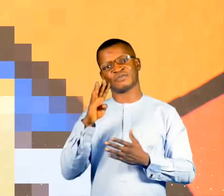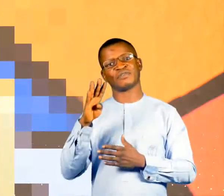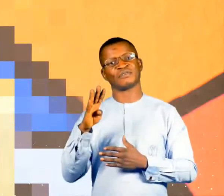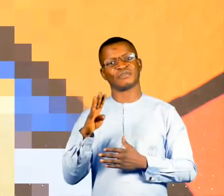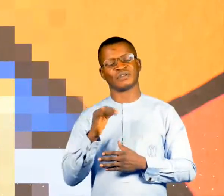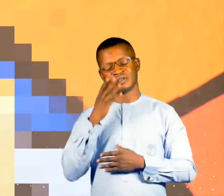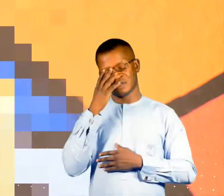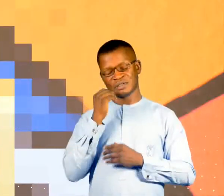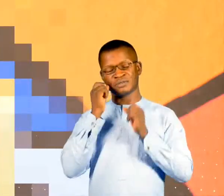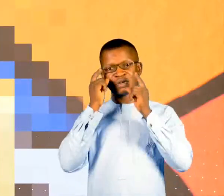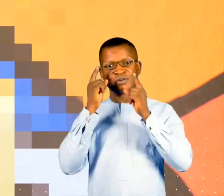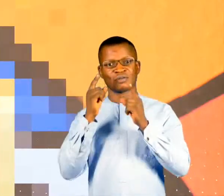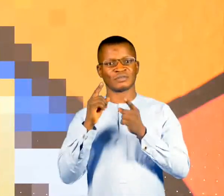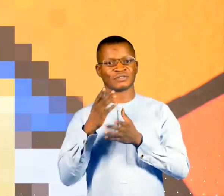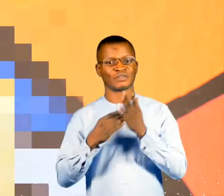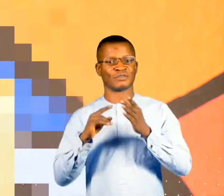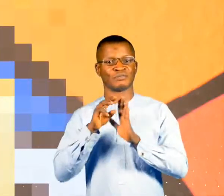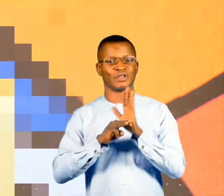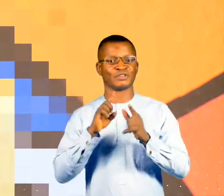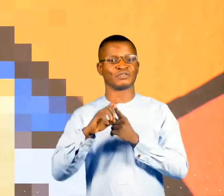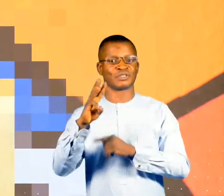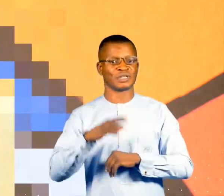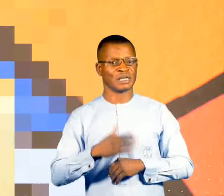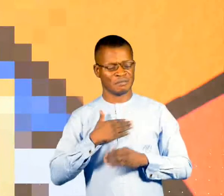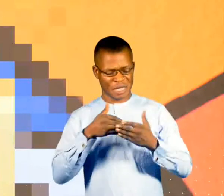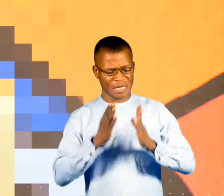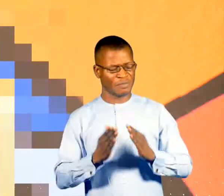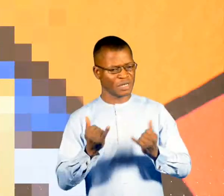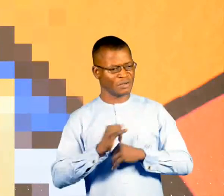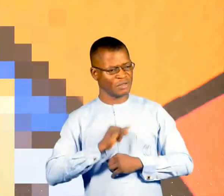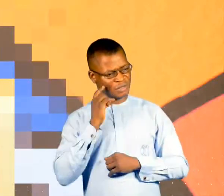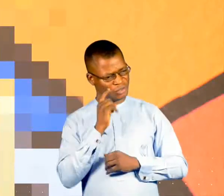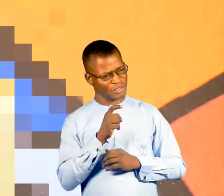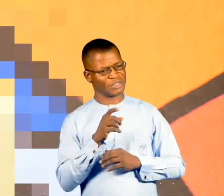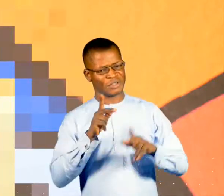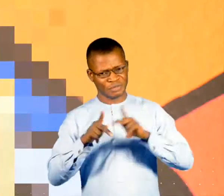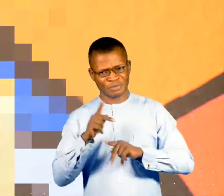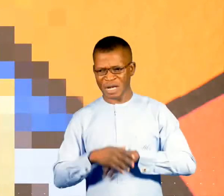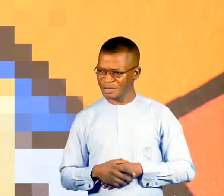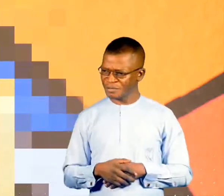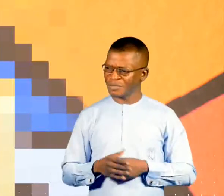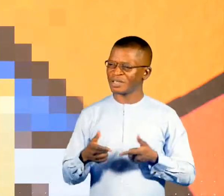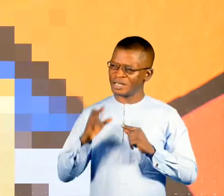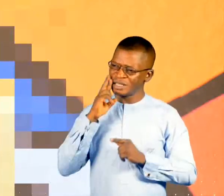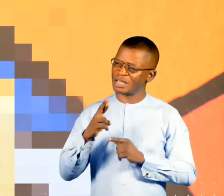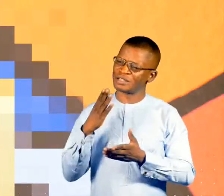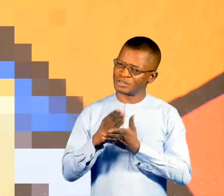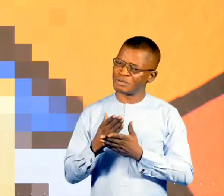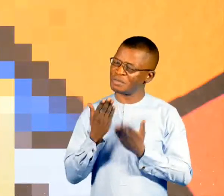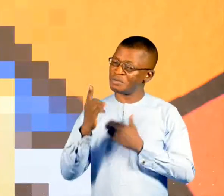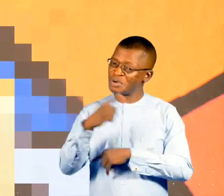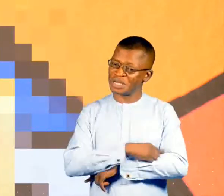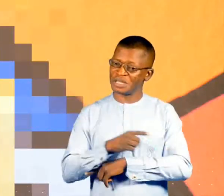that she use. Before I've knocked, then I'll not sleep, then wake up to 6. My neighbor now noticed that.